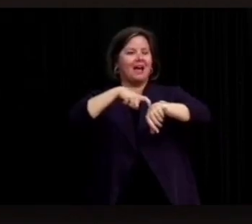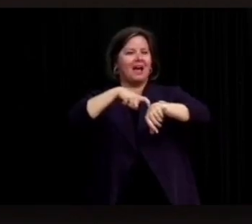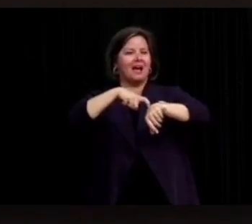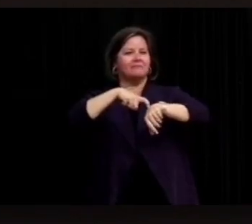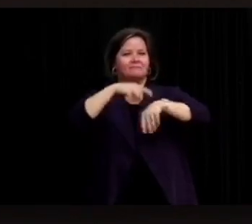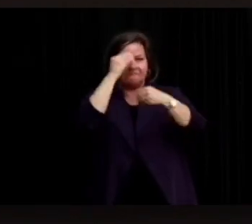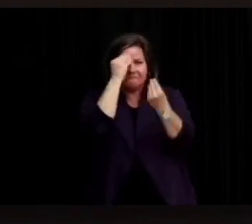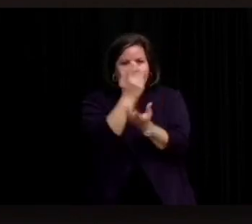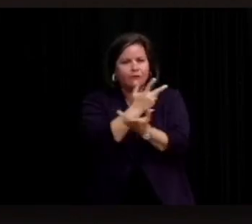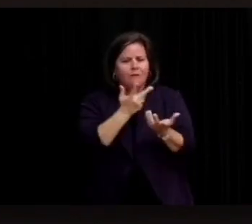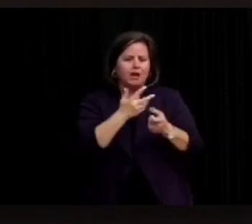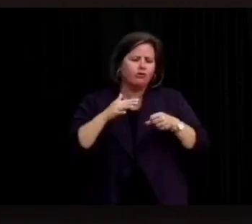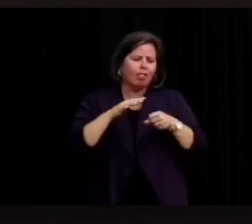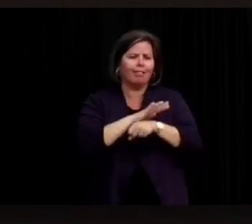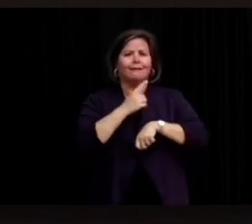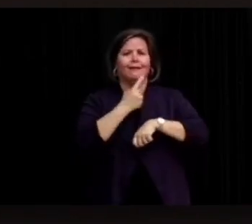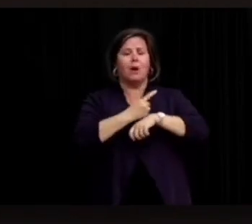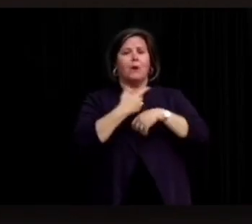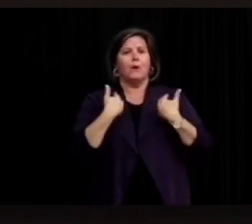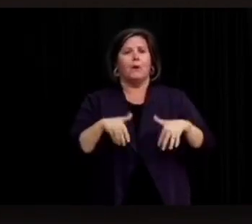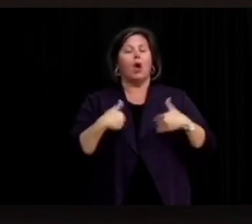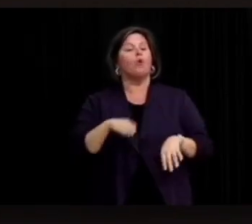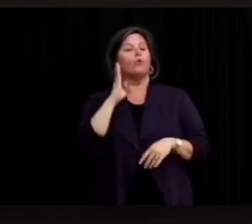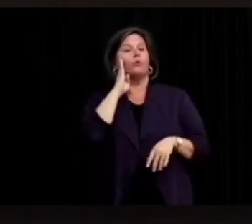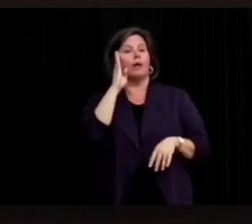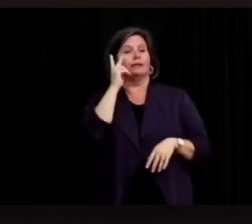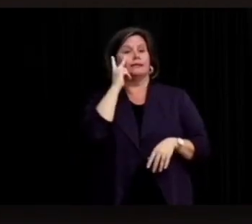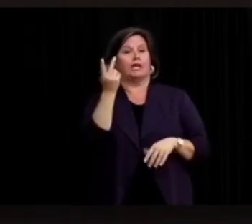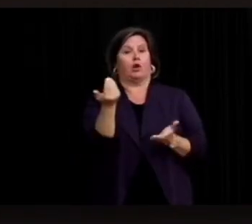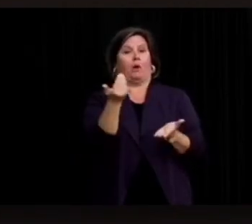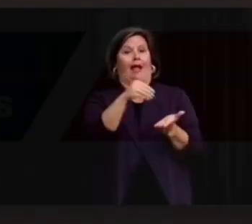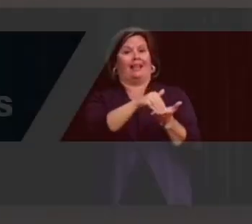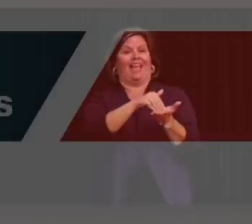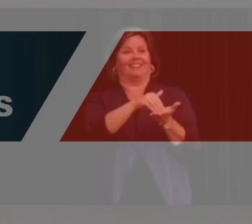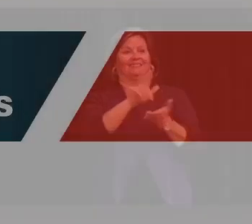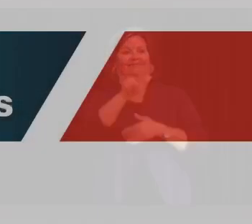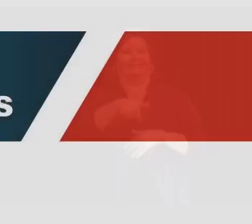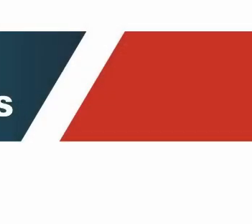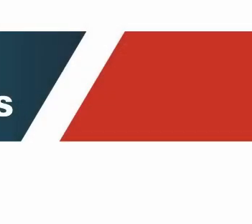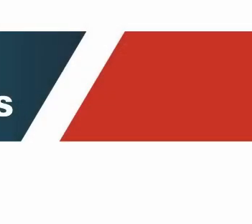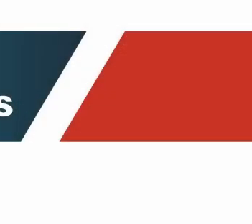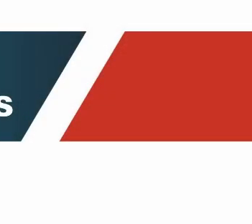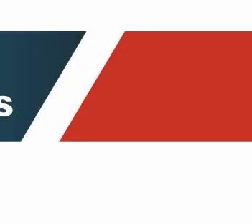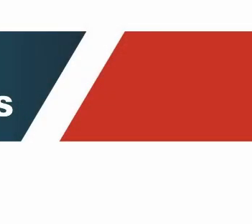informational. And again, we will see you again. Thank you.